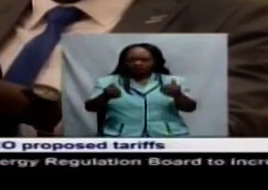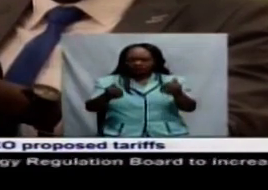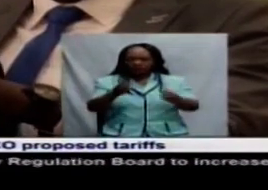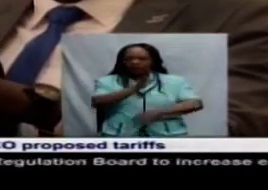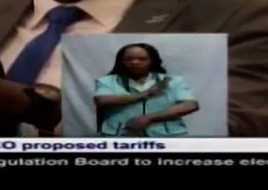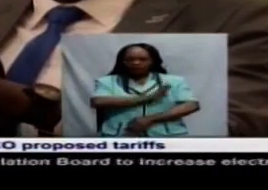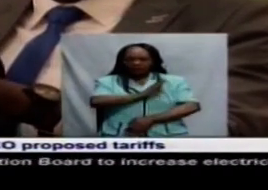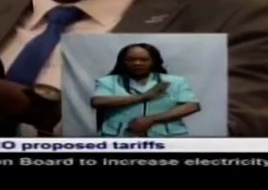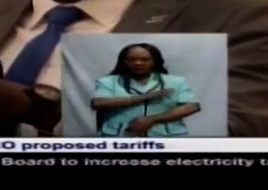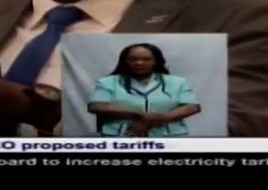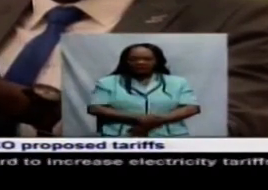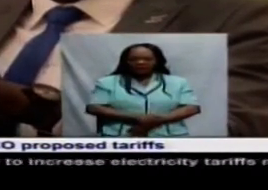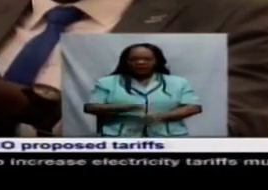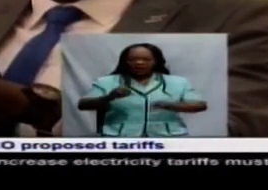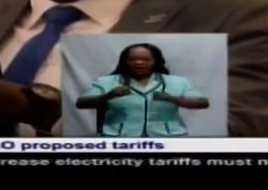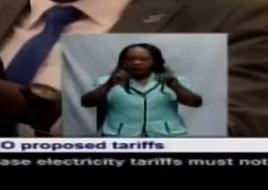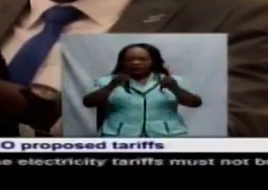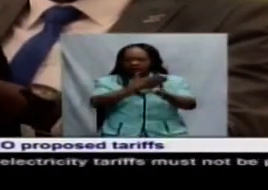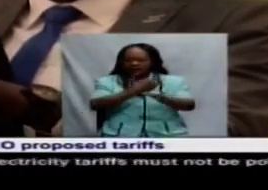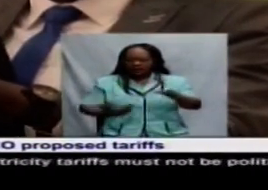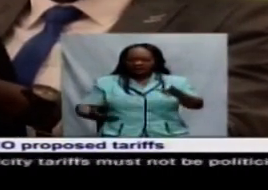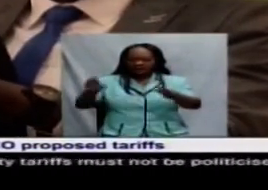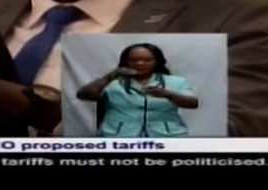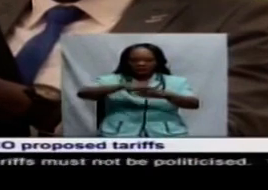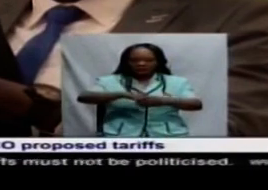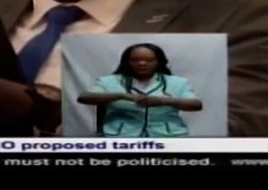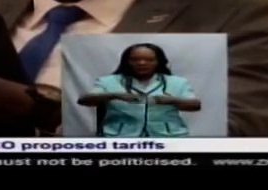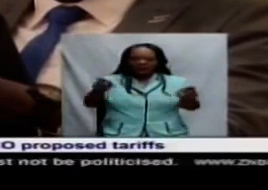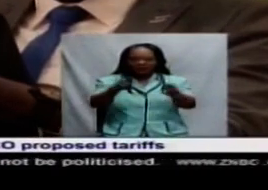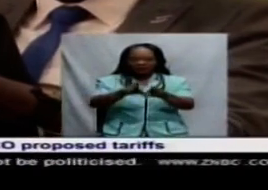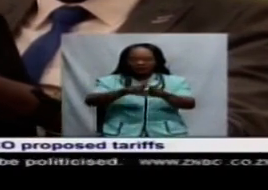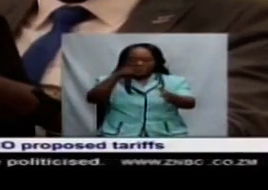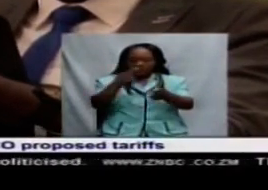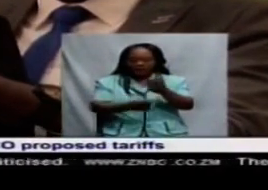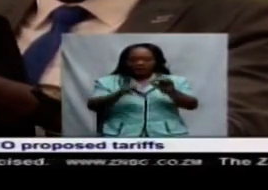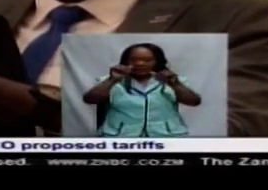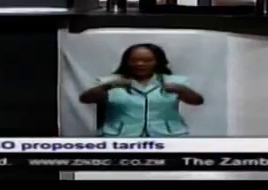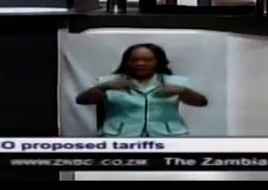patriotism, dedication, and commitment is an epitome of prosperity.